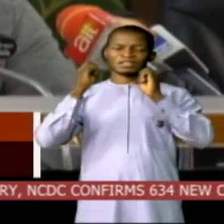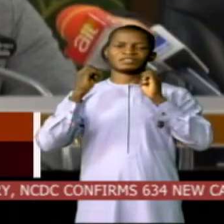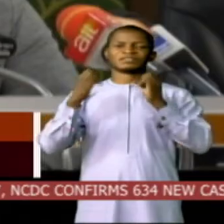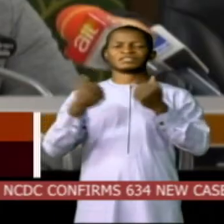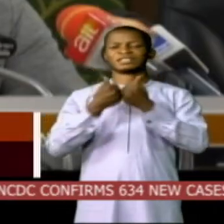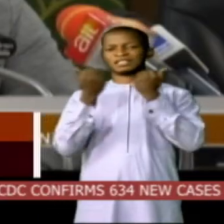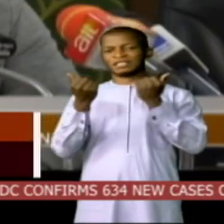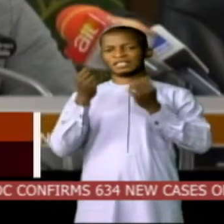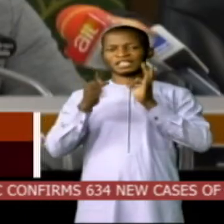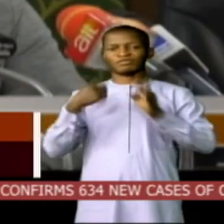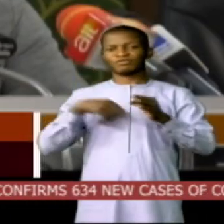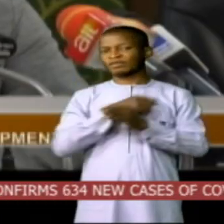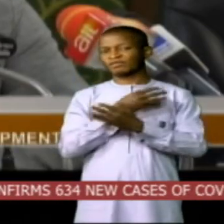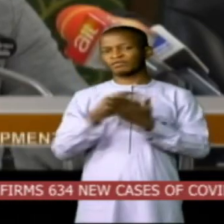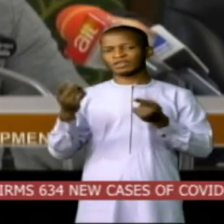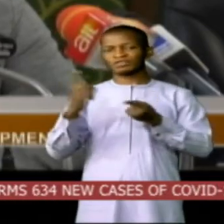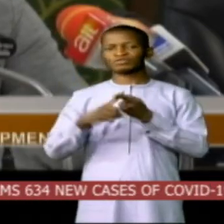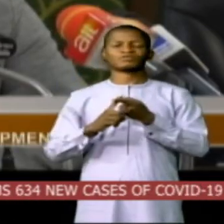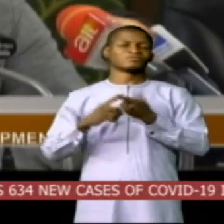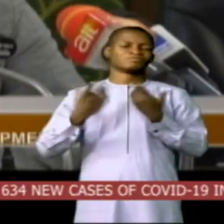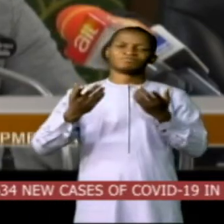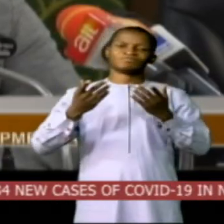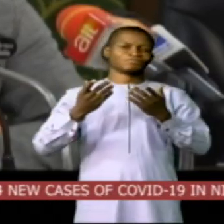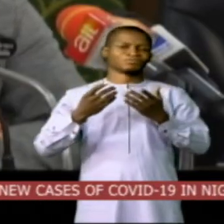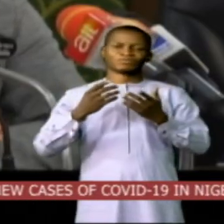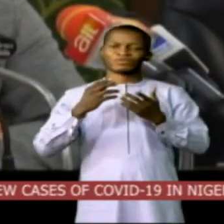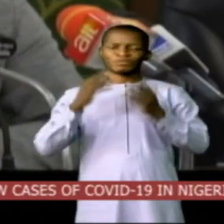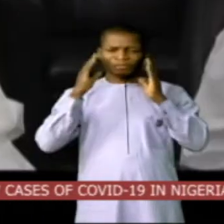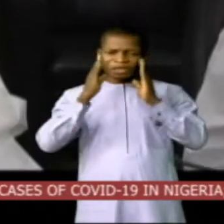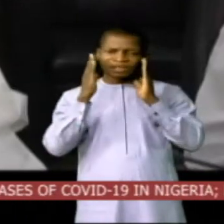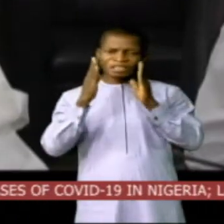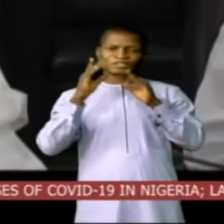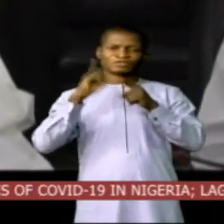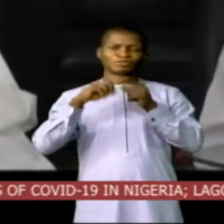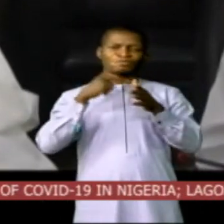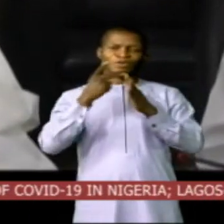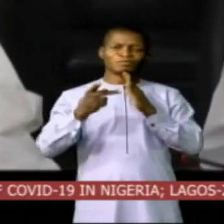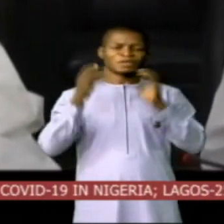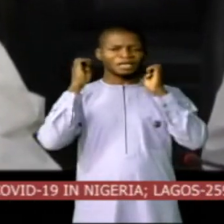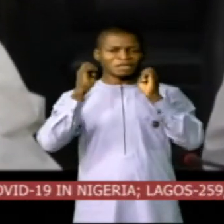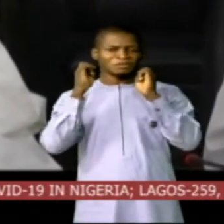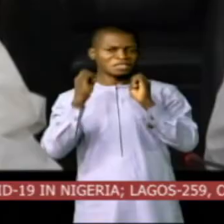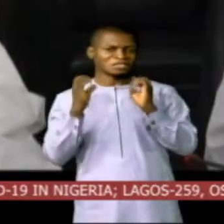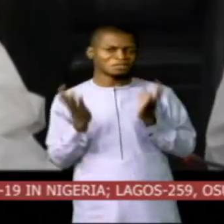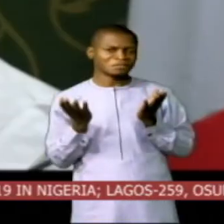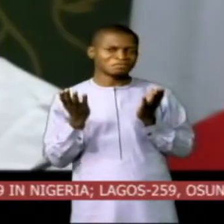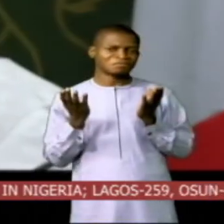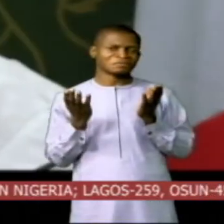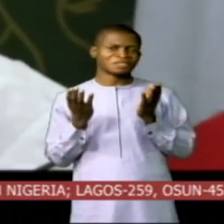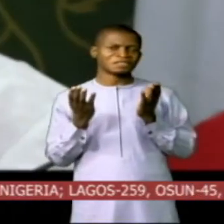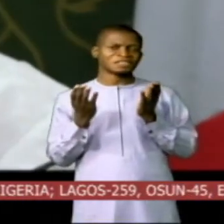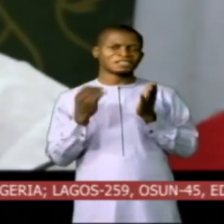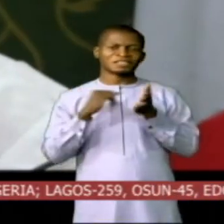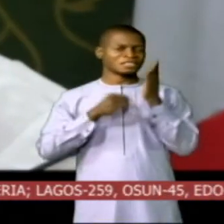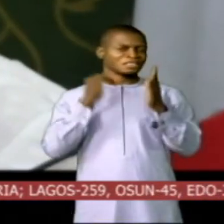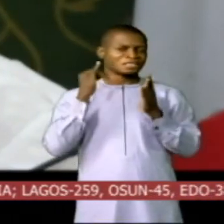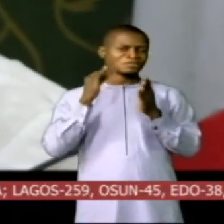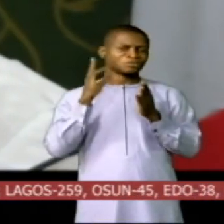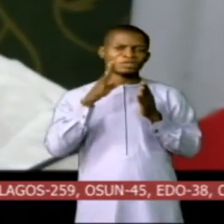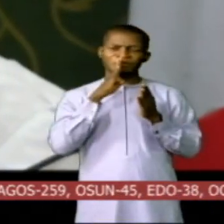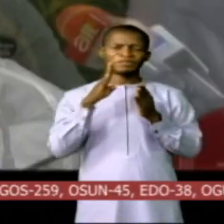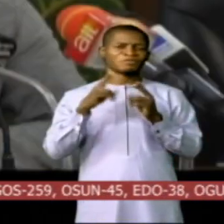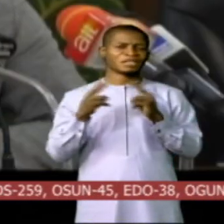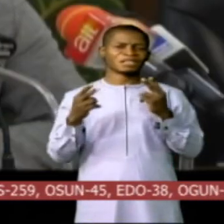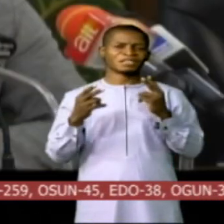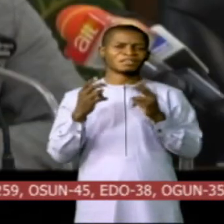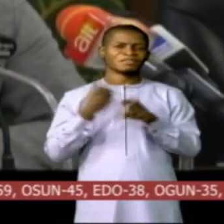do not invest, if we do not pay our attention to public education, it is very difficult to